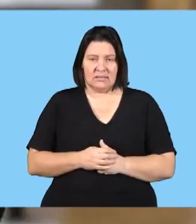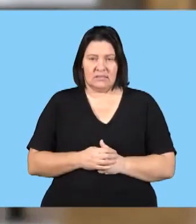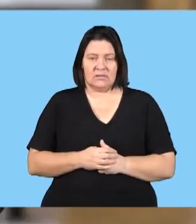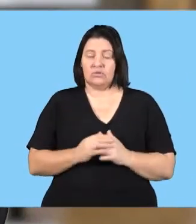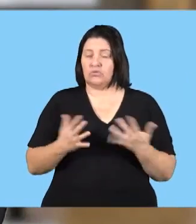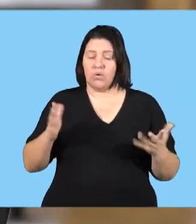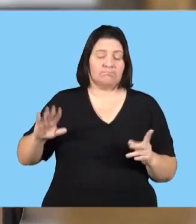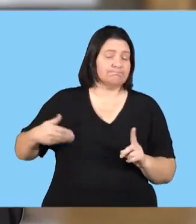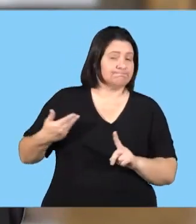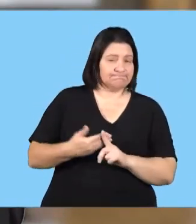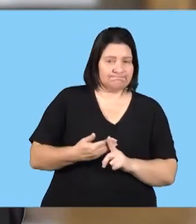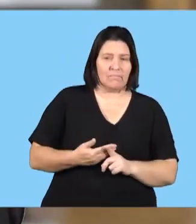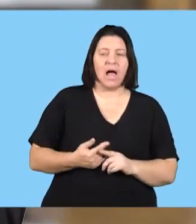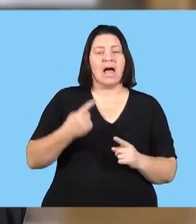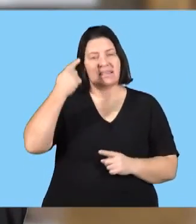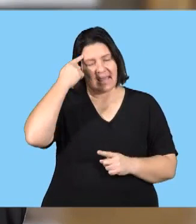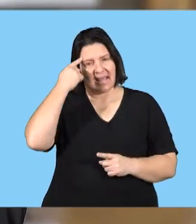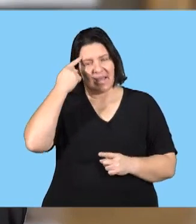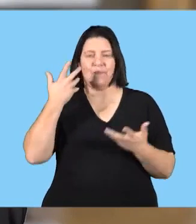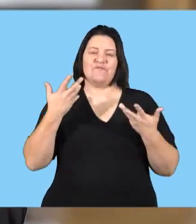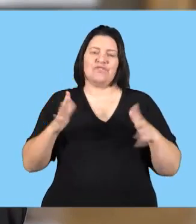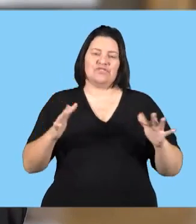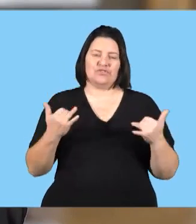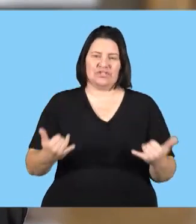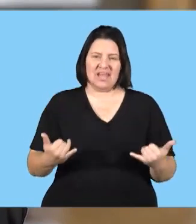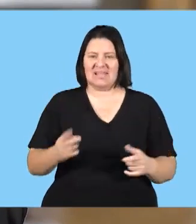So up to now, I think I can call